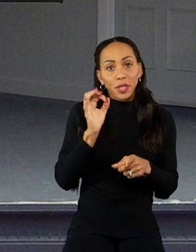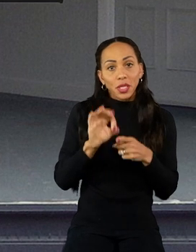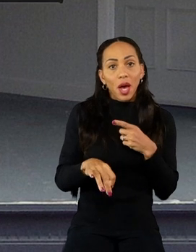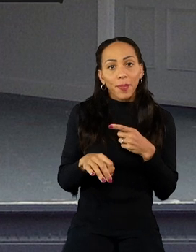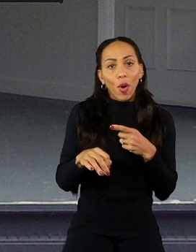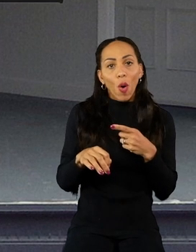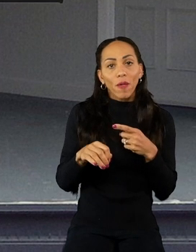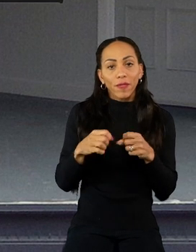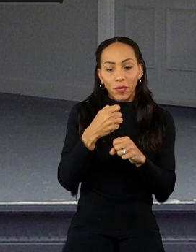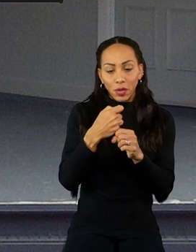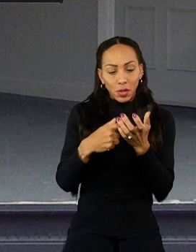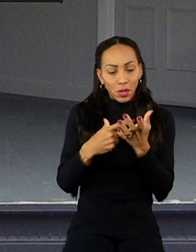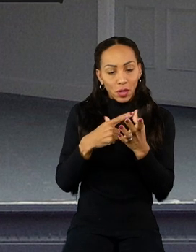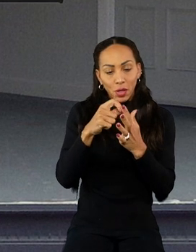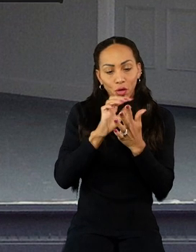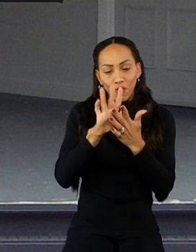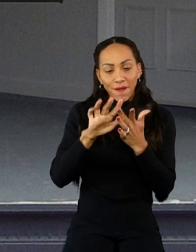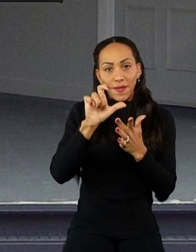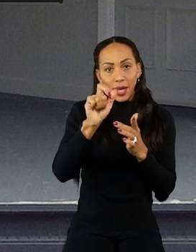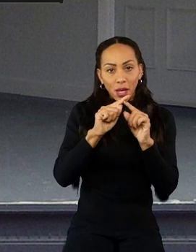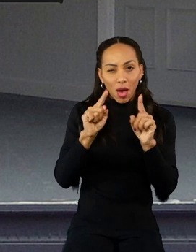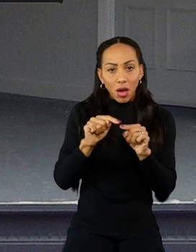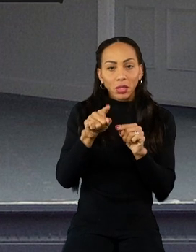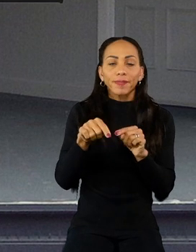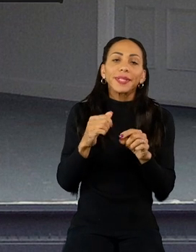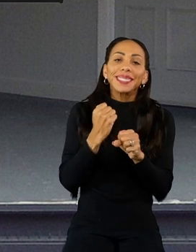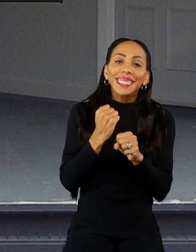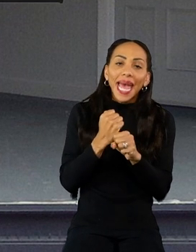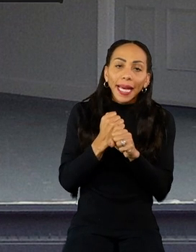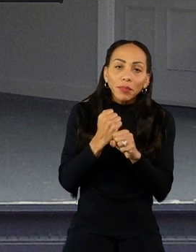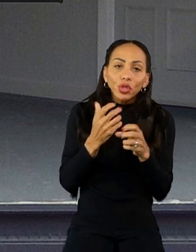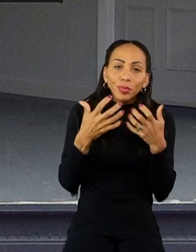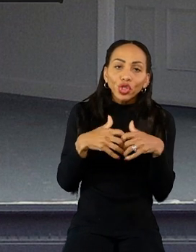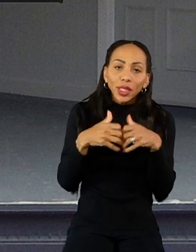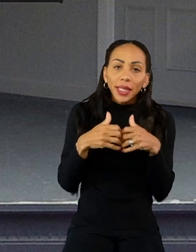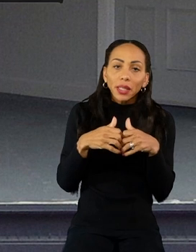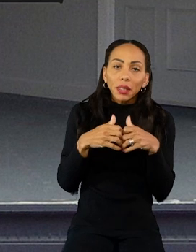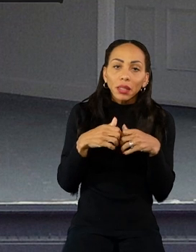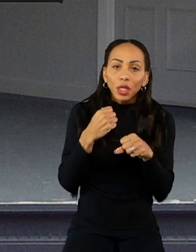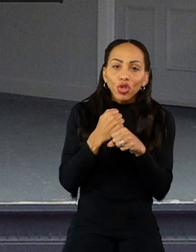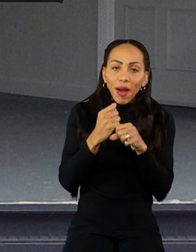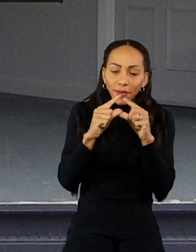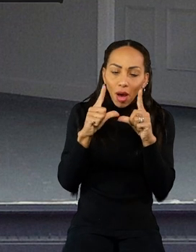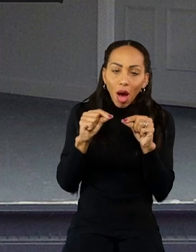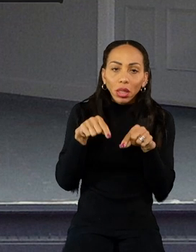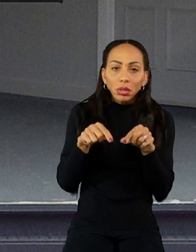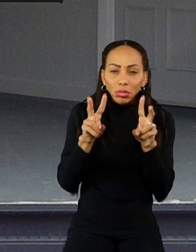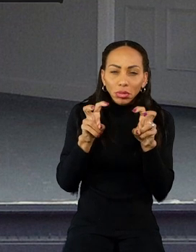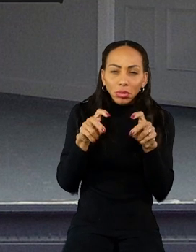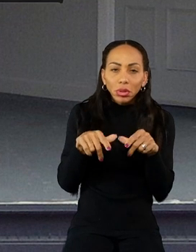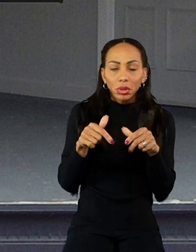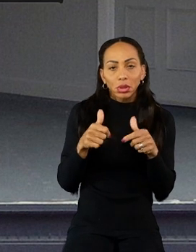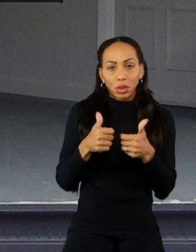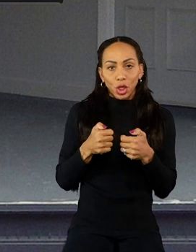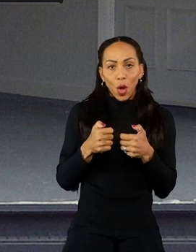How would you describe the type of graphics card that one would need? It's a kind of games machine,